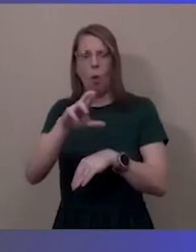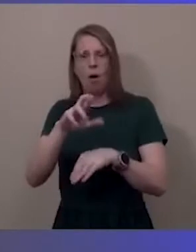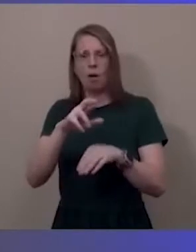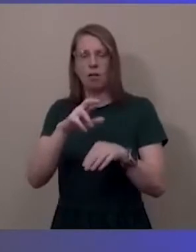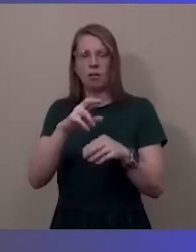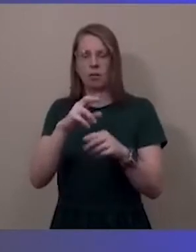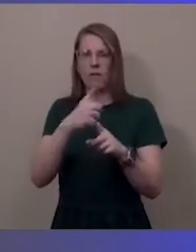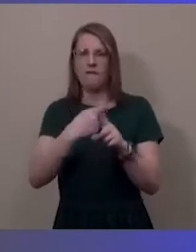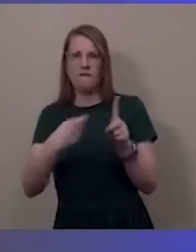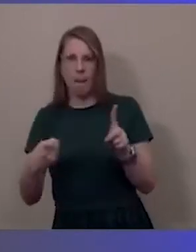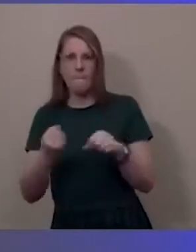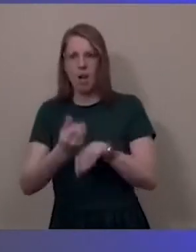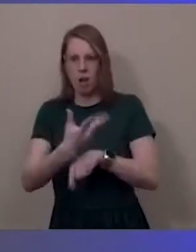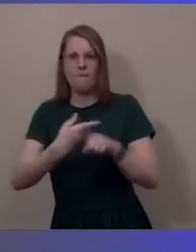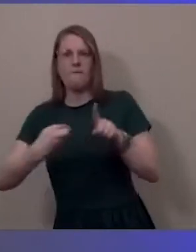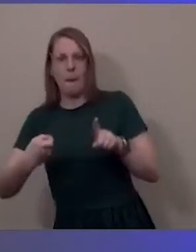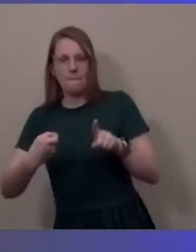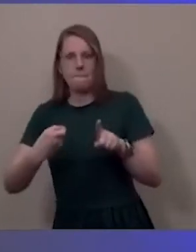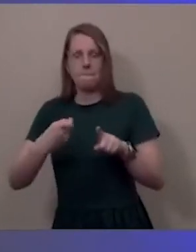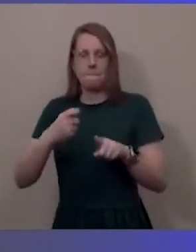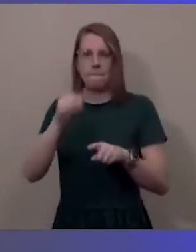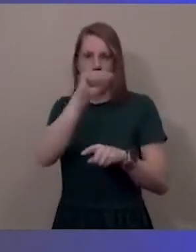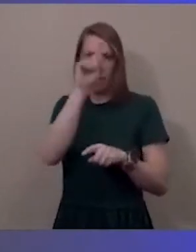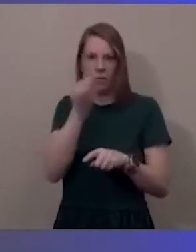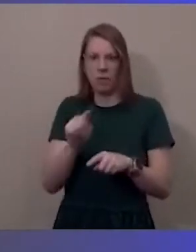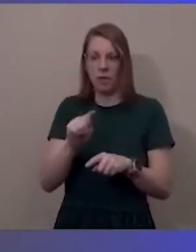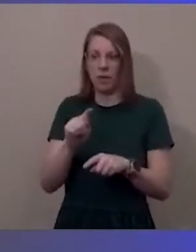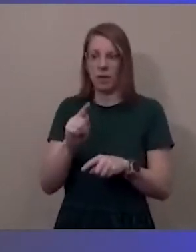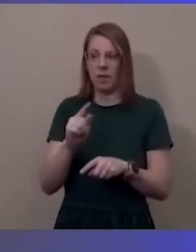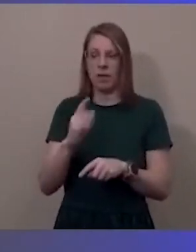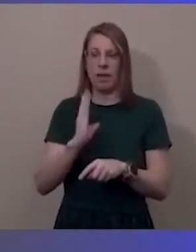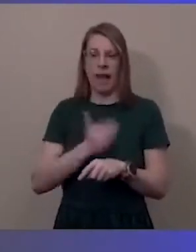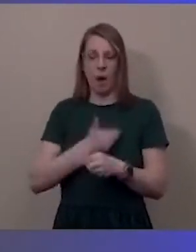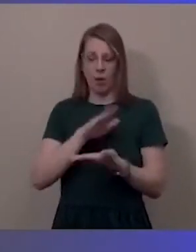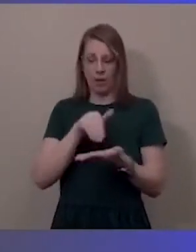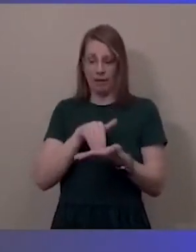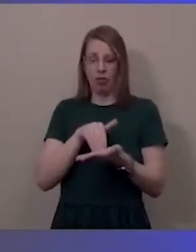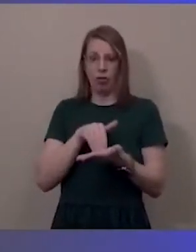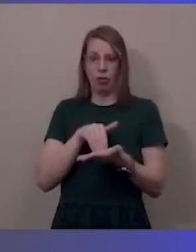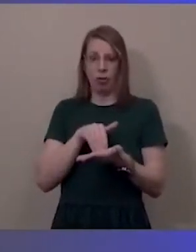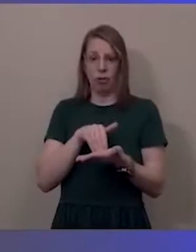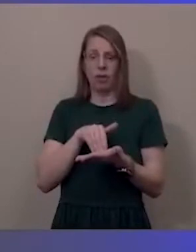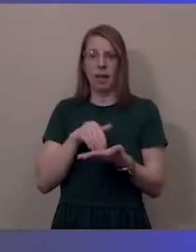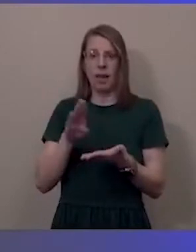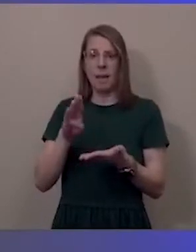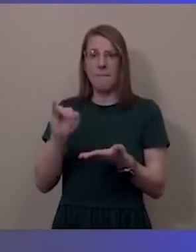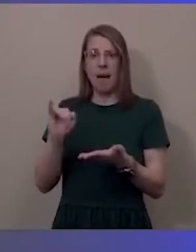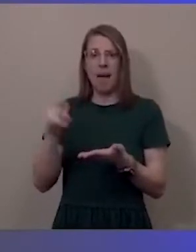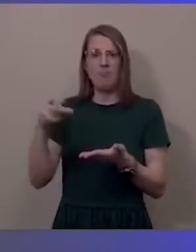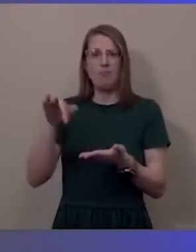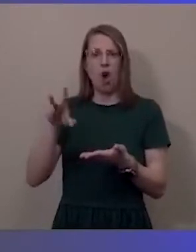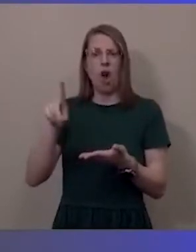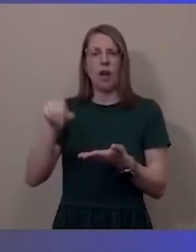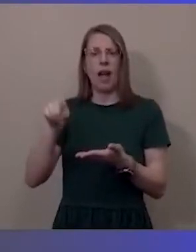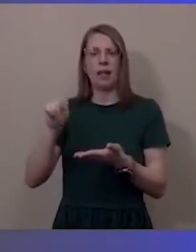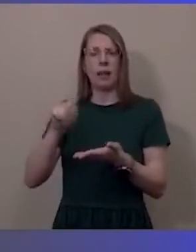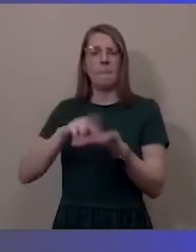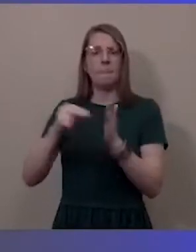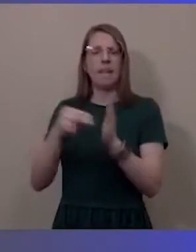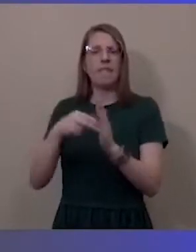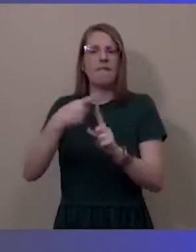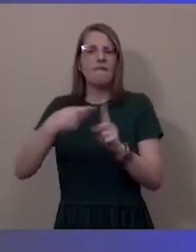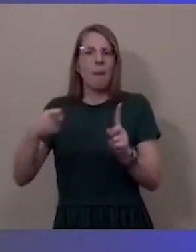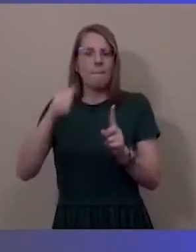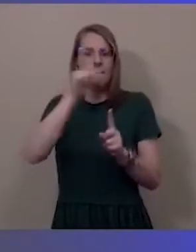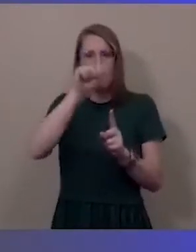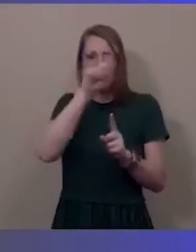disease? And we're more on the side, our center is more on the side of it's the byproduct. It's the smoke, not the fire. And so